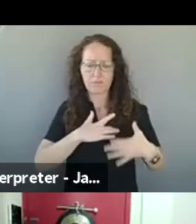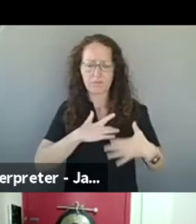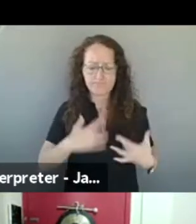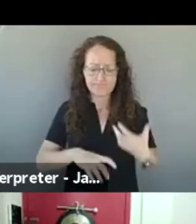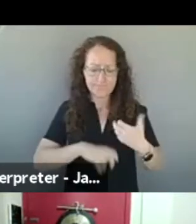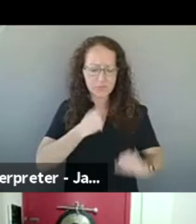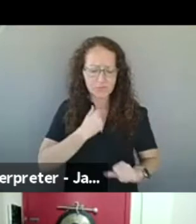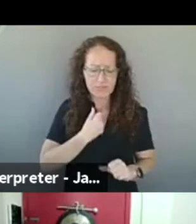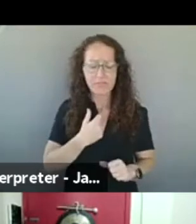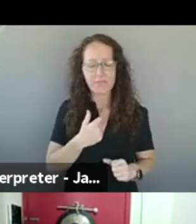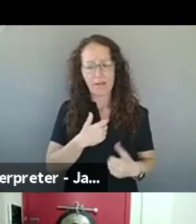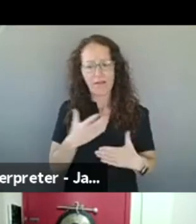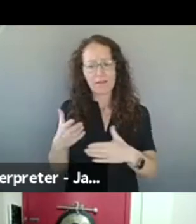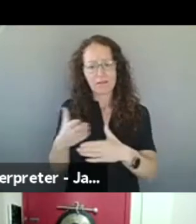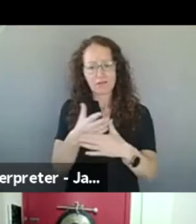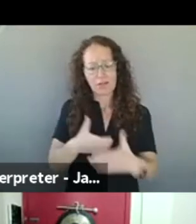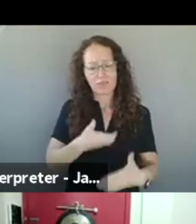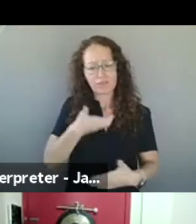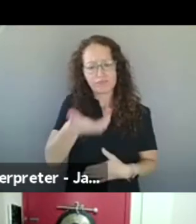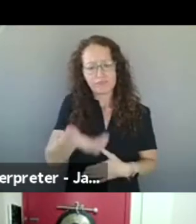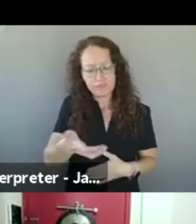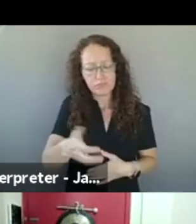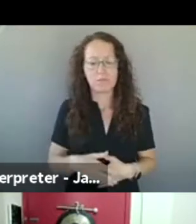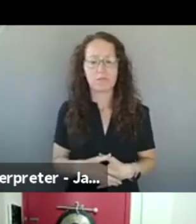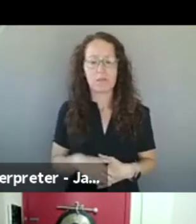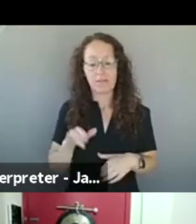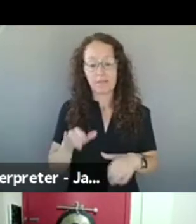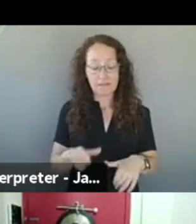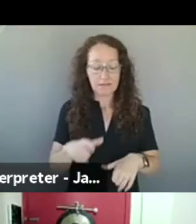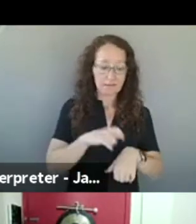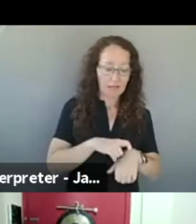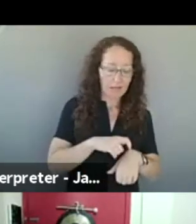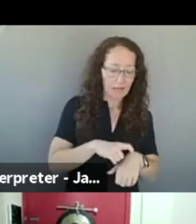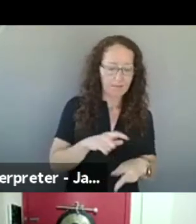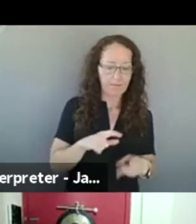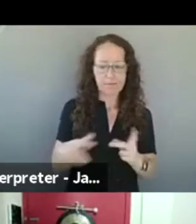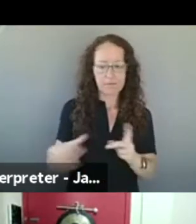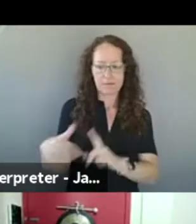I honor this space and this time and the